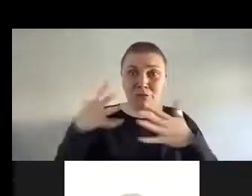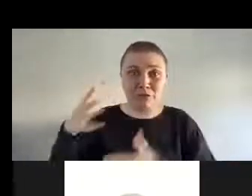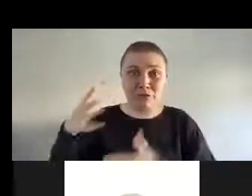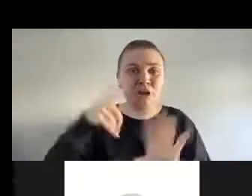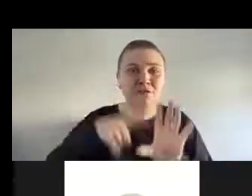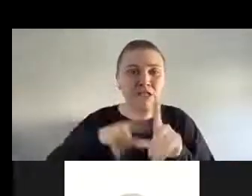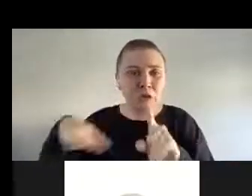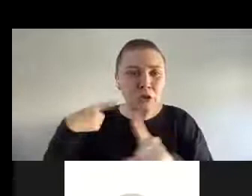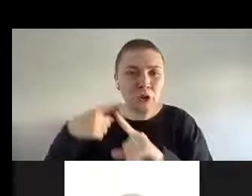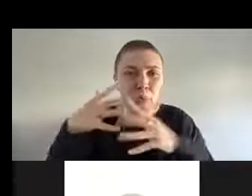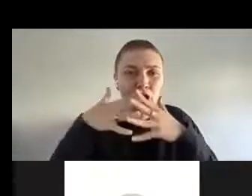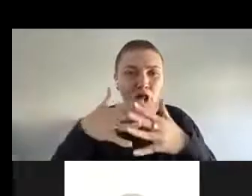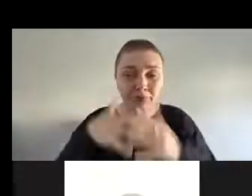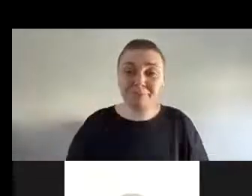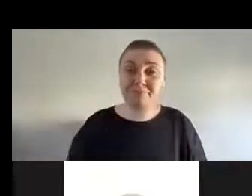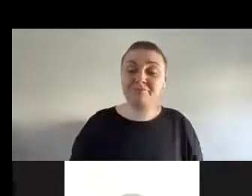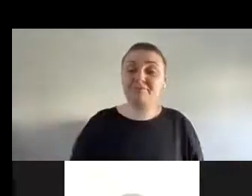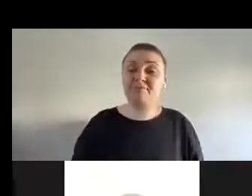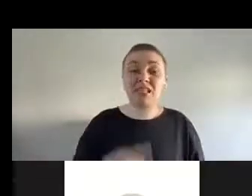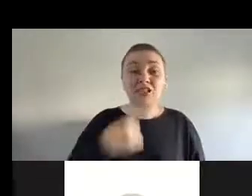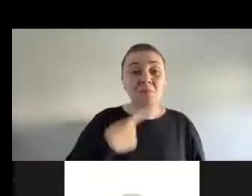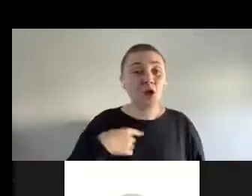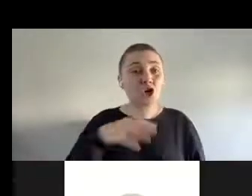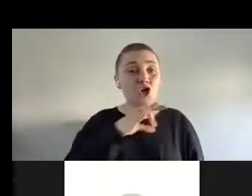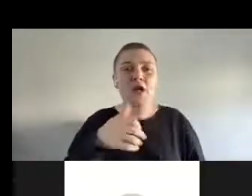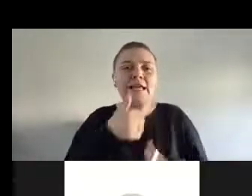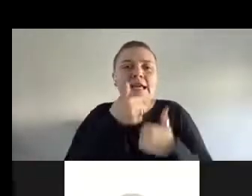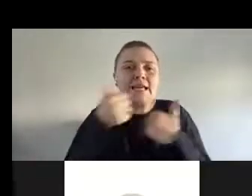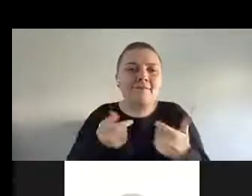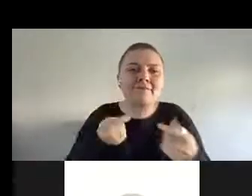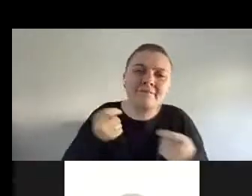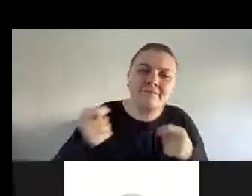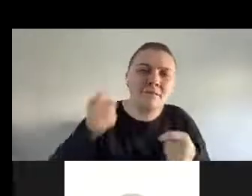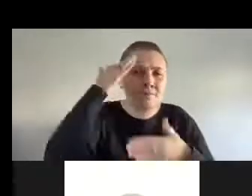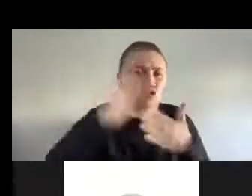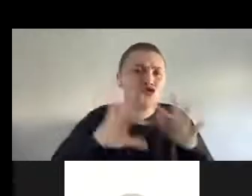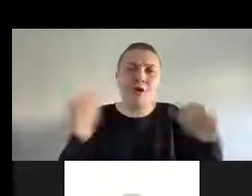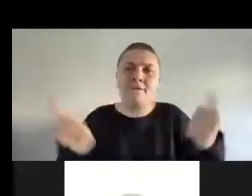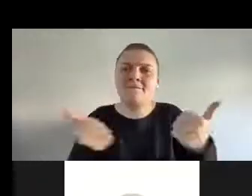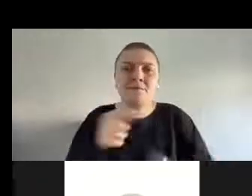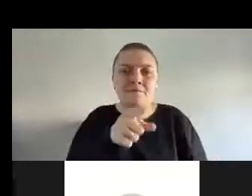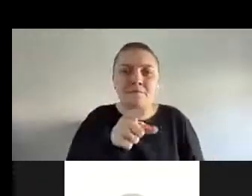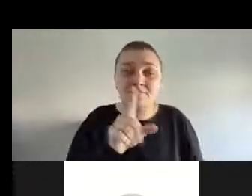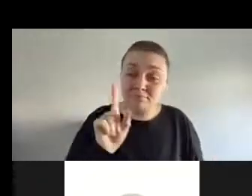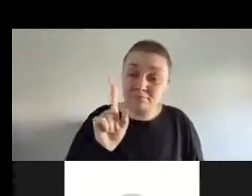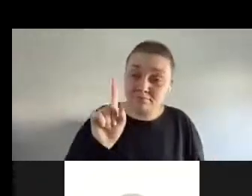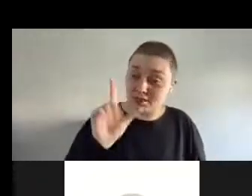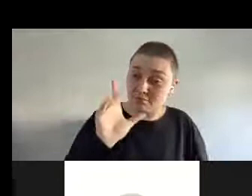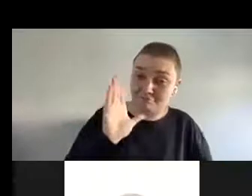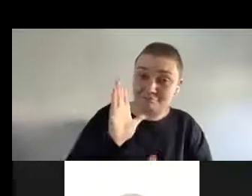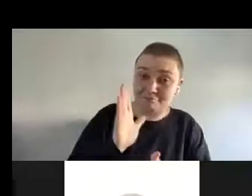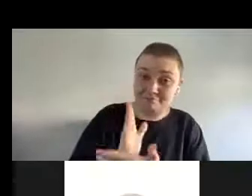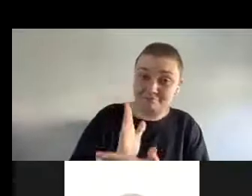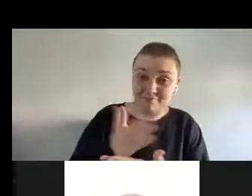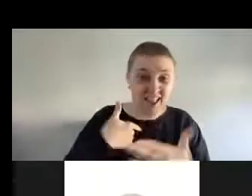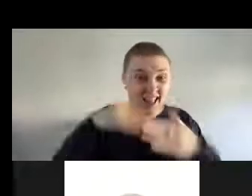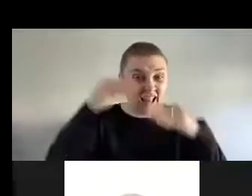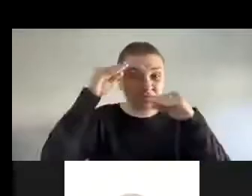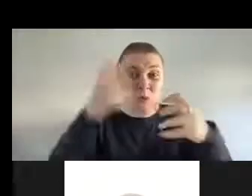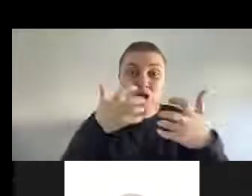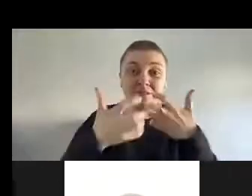I was told that I did not have enough facilitation experience. Yet, I have taught university classes.